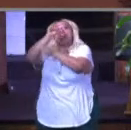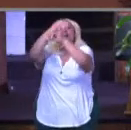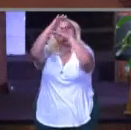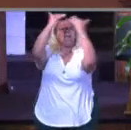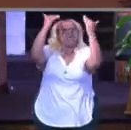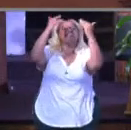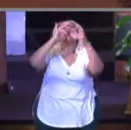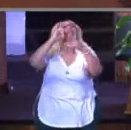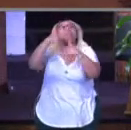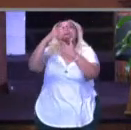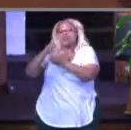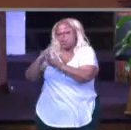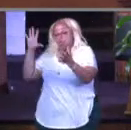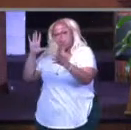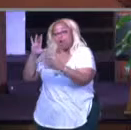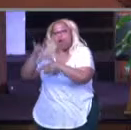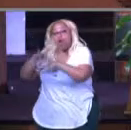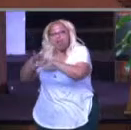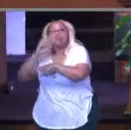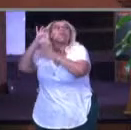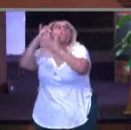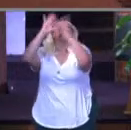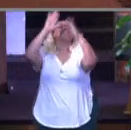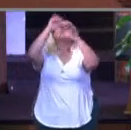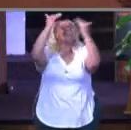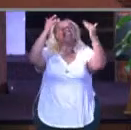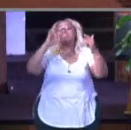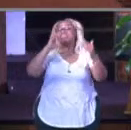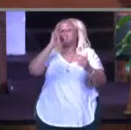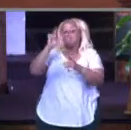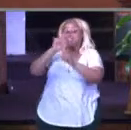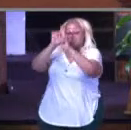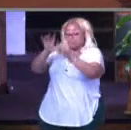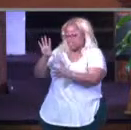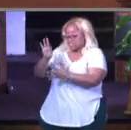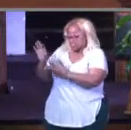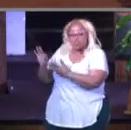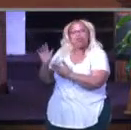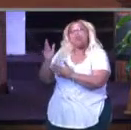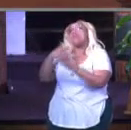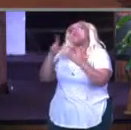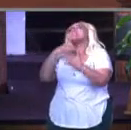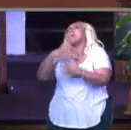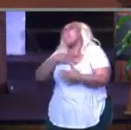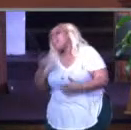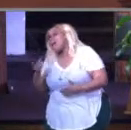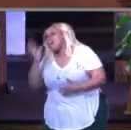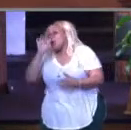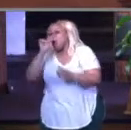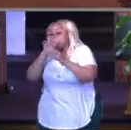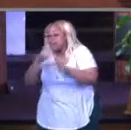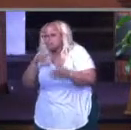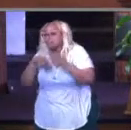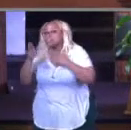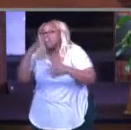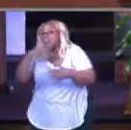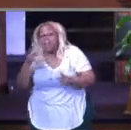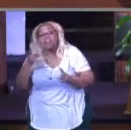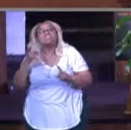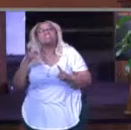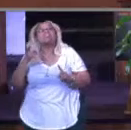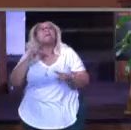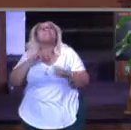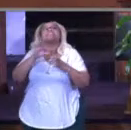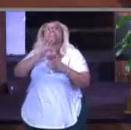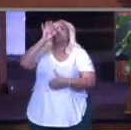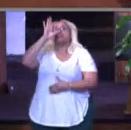Whatever you loose on earth is loosed in heaven. It's not so much that the disciples get to choose what they like and God blesses what they like. No,